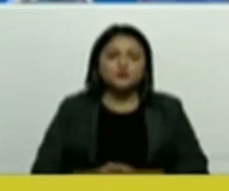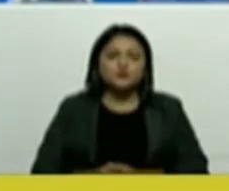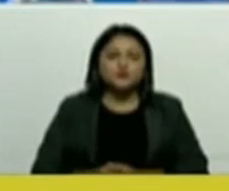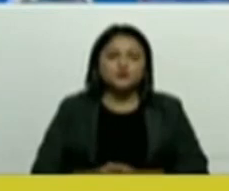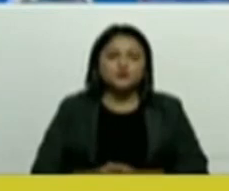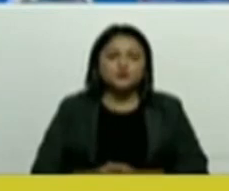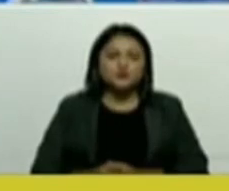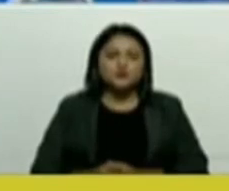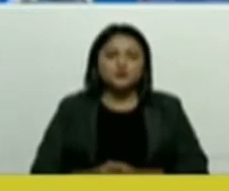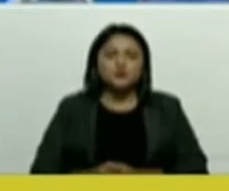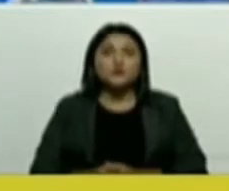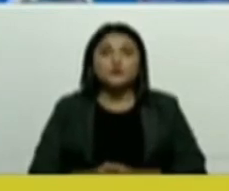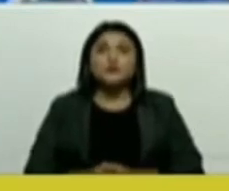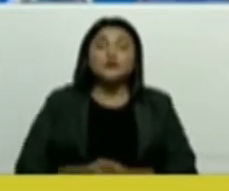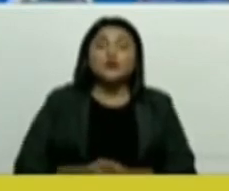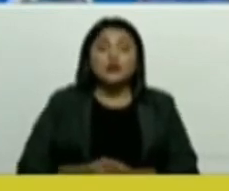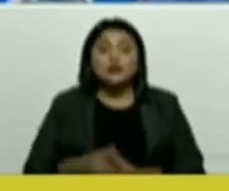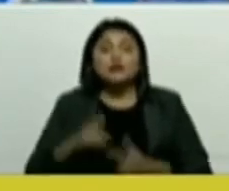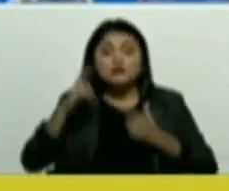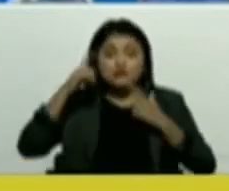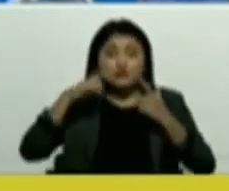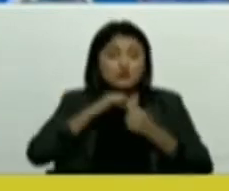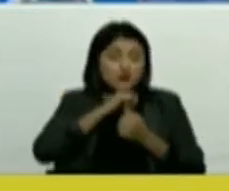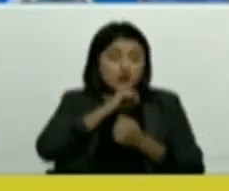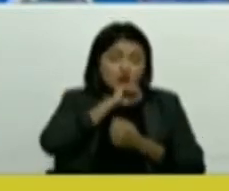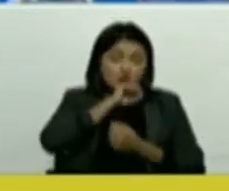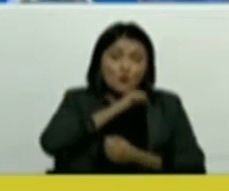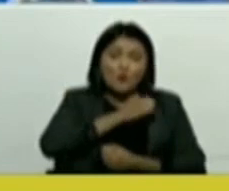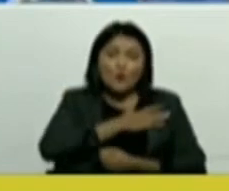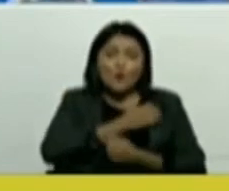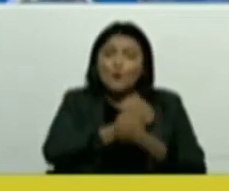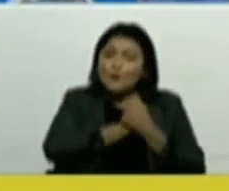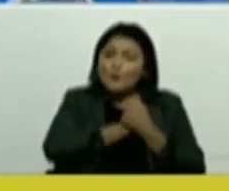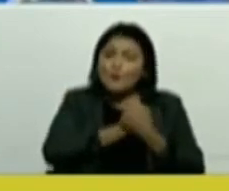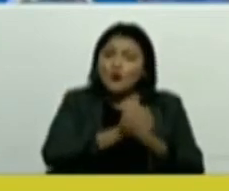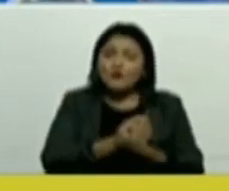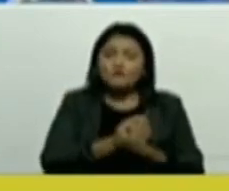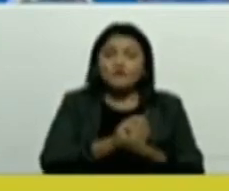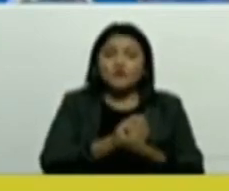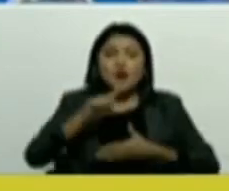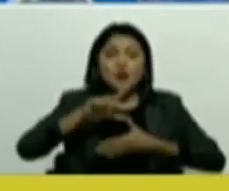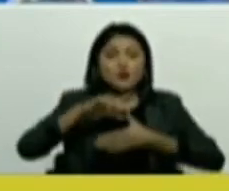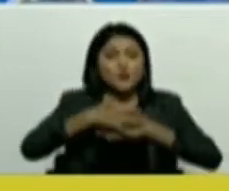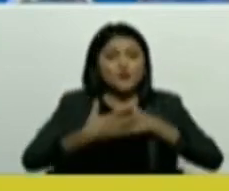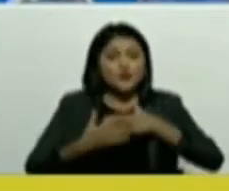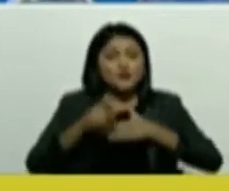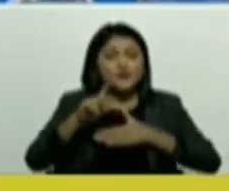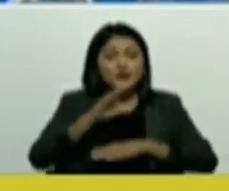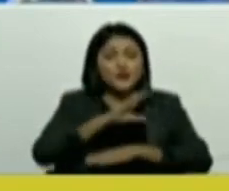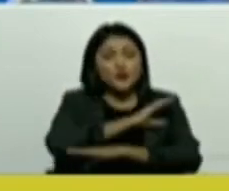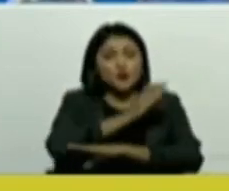of Latin America and the Caribbean. Es que amaba al pueblo de América Latina y el Caribe.